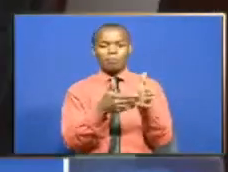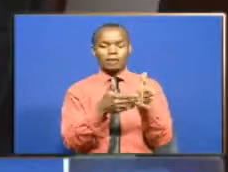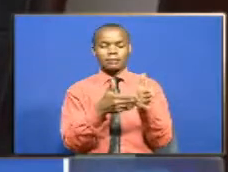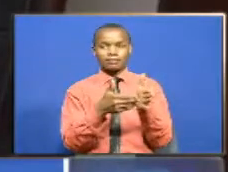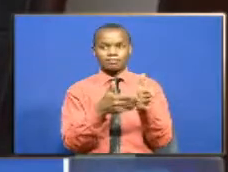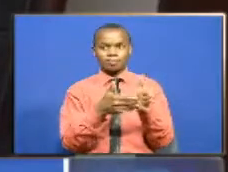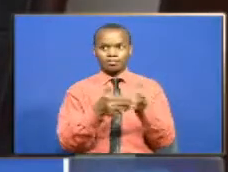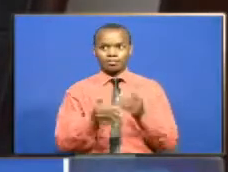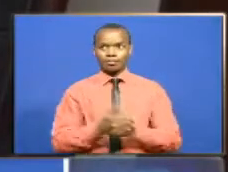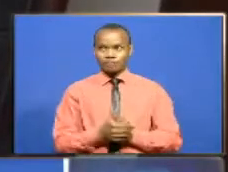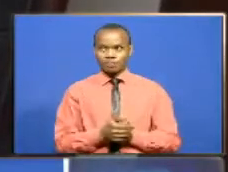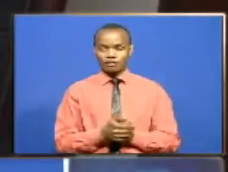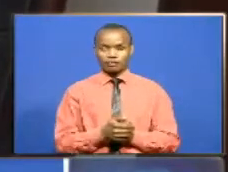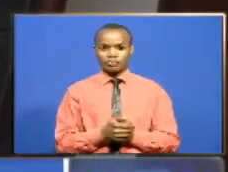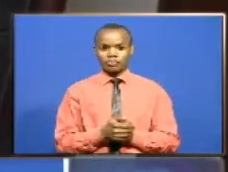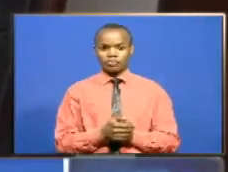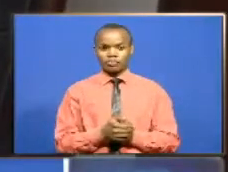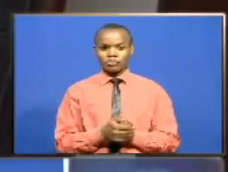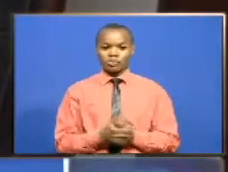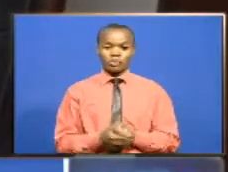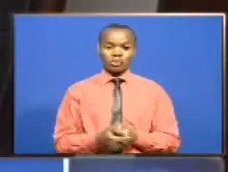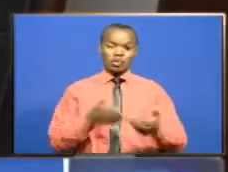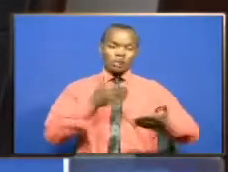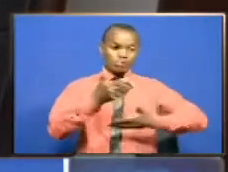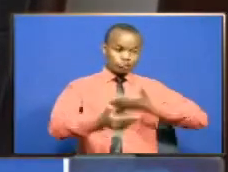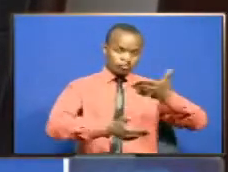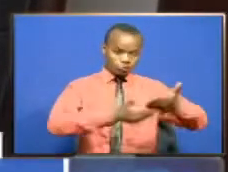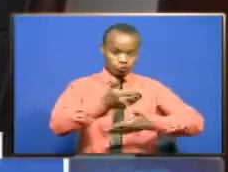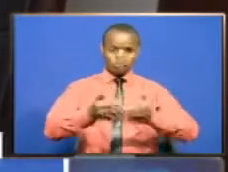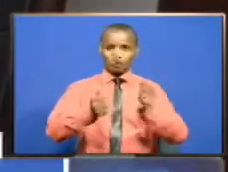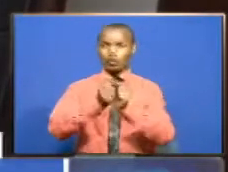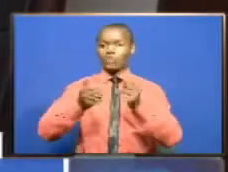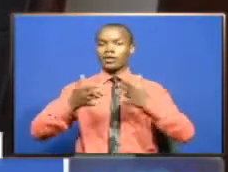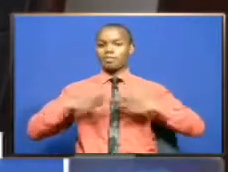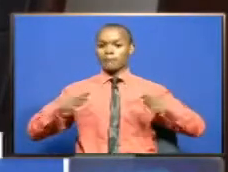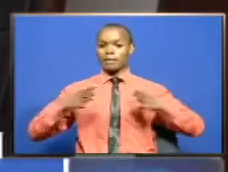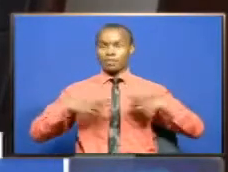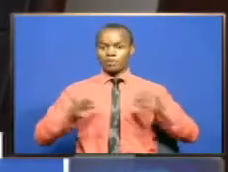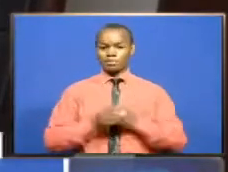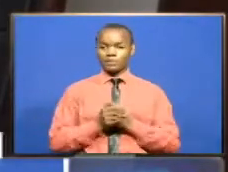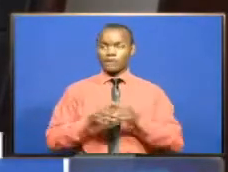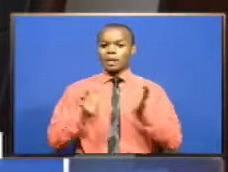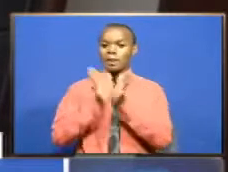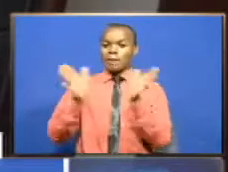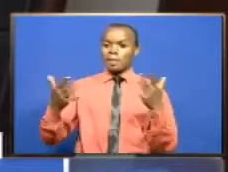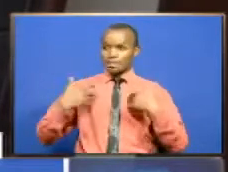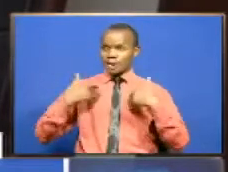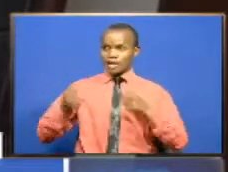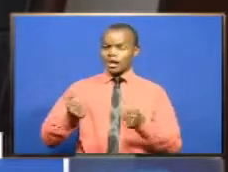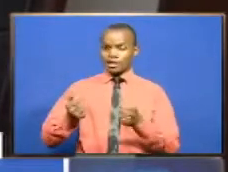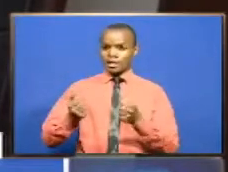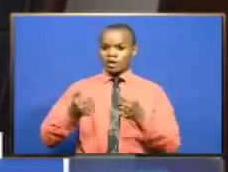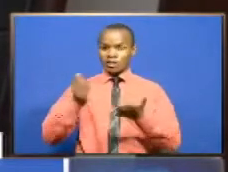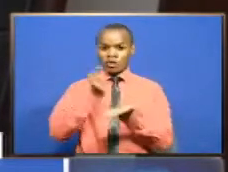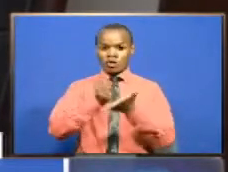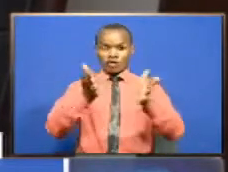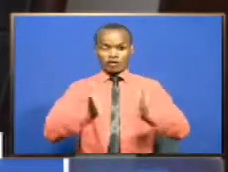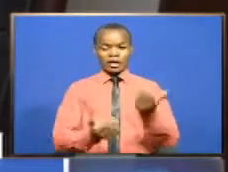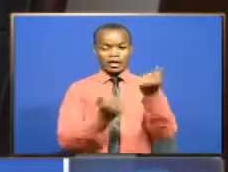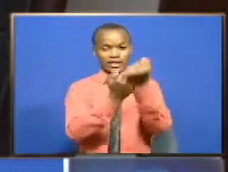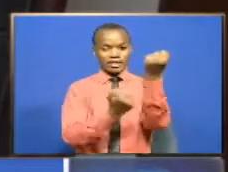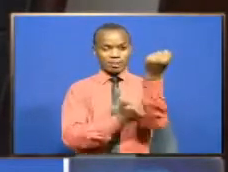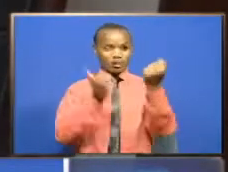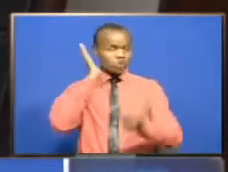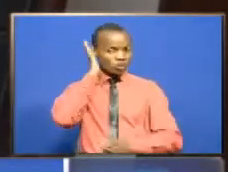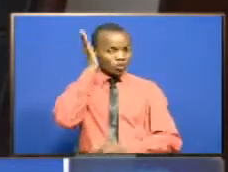kidogo. We've been engaging with the community. Our public health officers will be offering psychosocial support so that